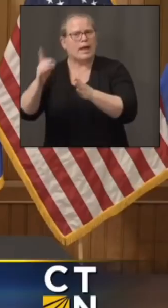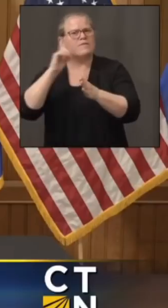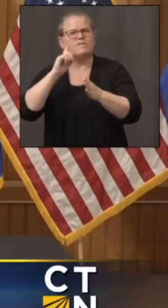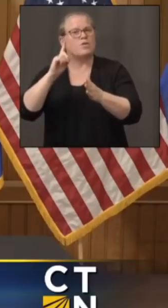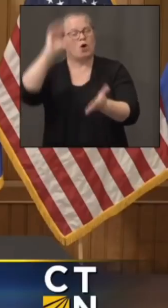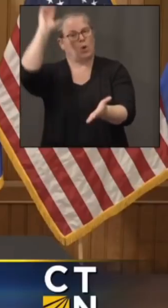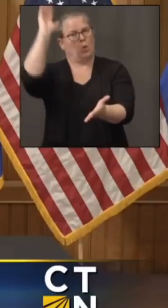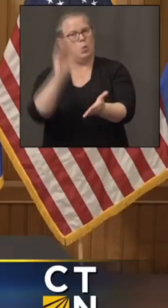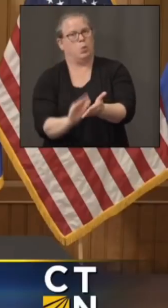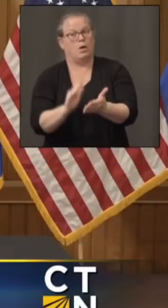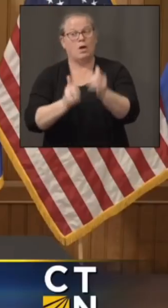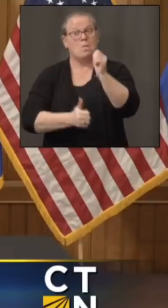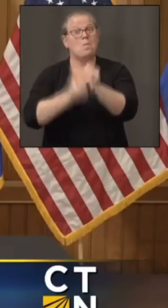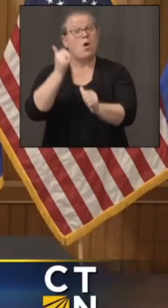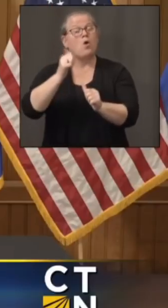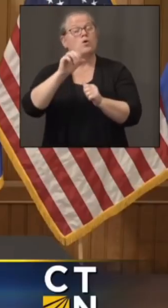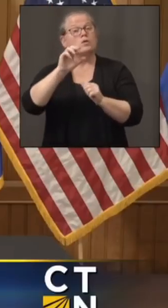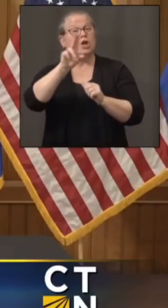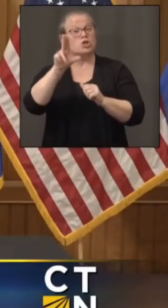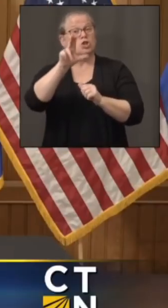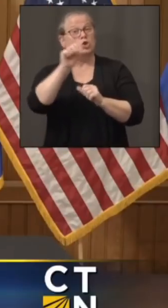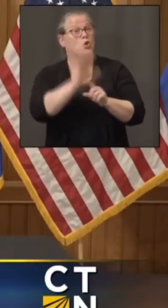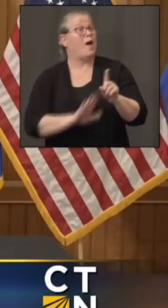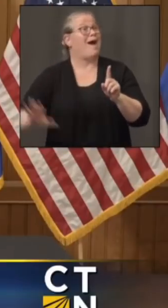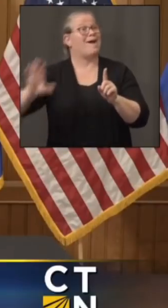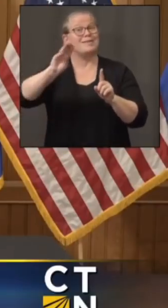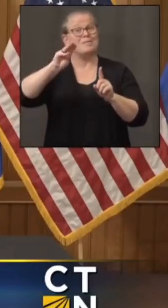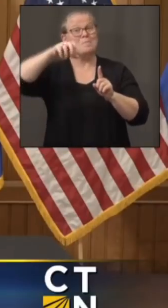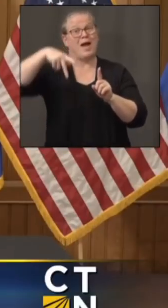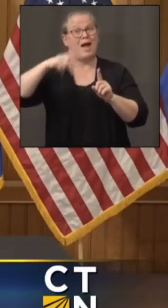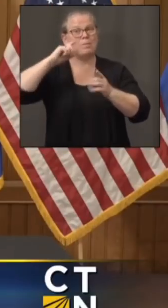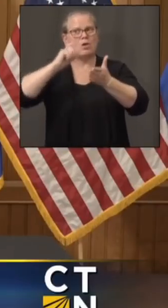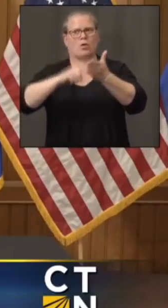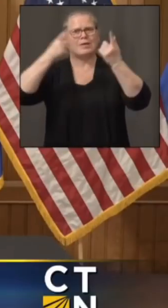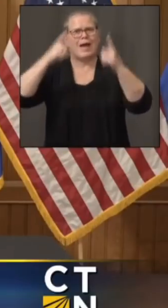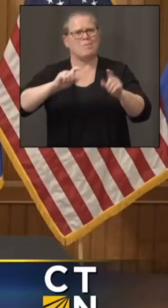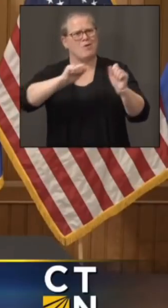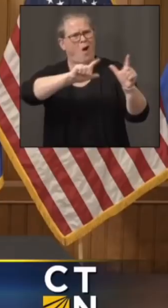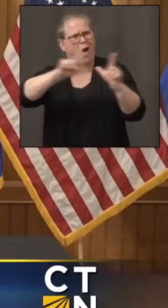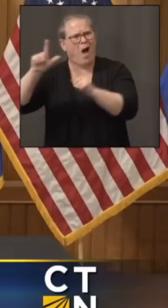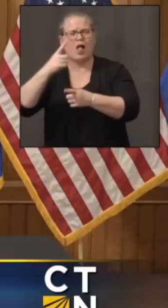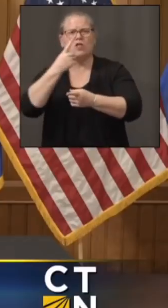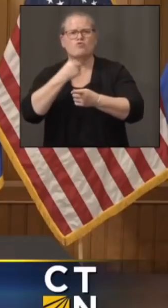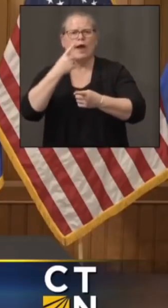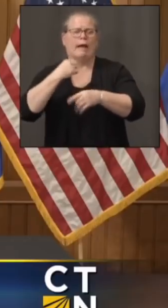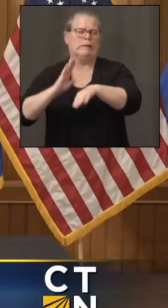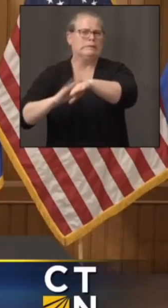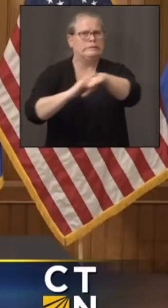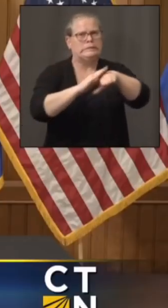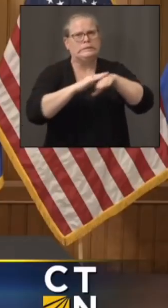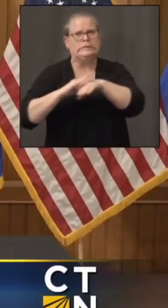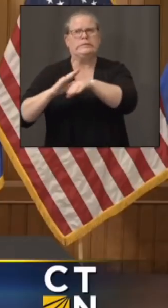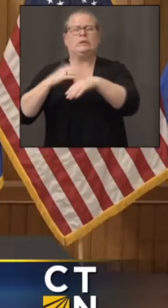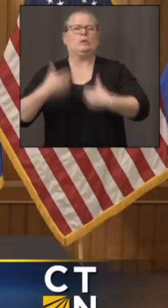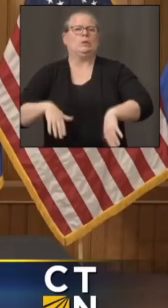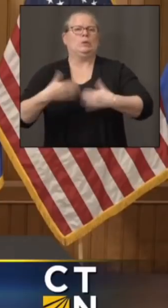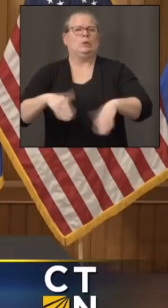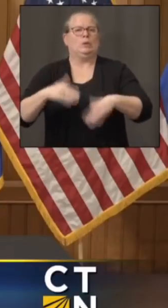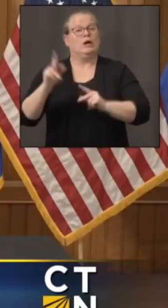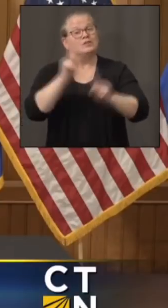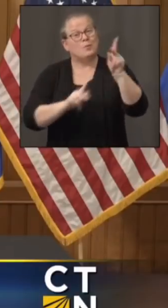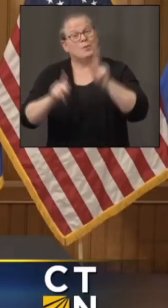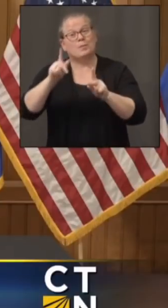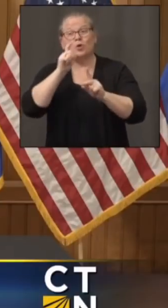So the question is, if we're all in this uncontrolled spread, are the health risks for people, traveling home